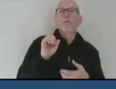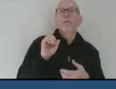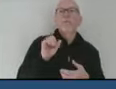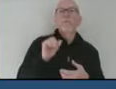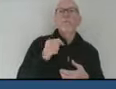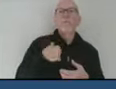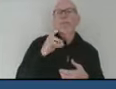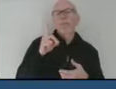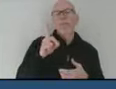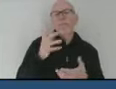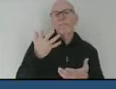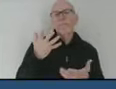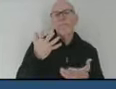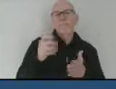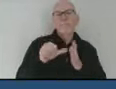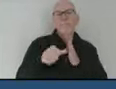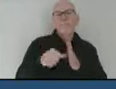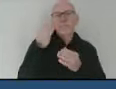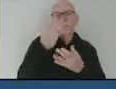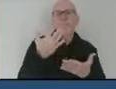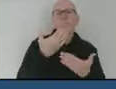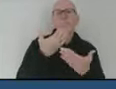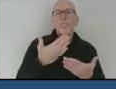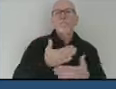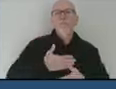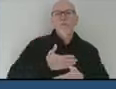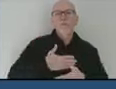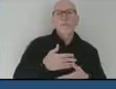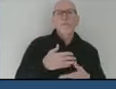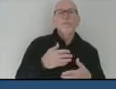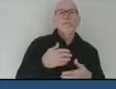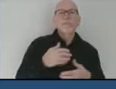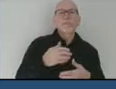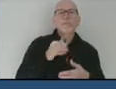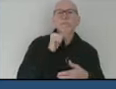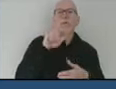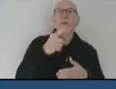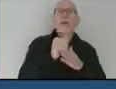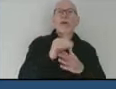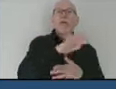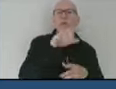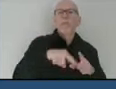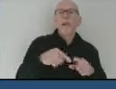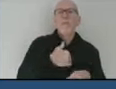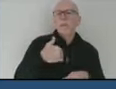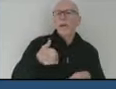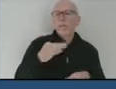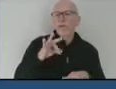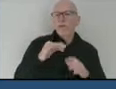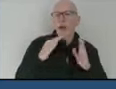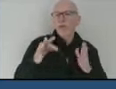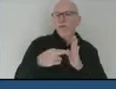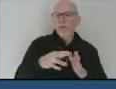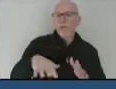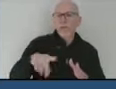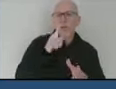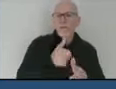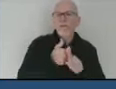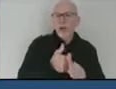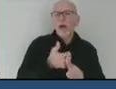I would just put a shout out and a special note of appreciation, not just to the leaders, but to the members who are following